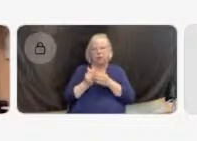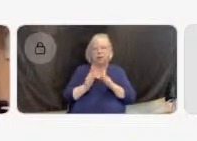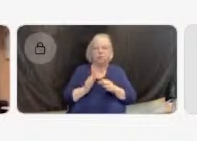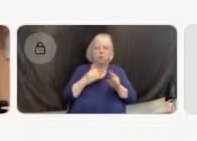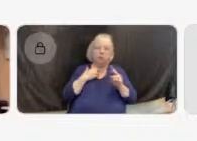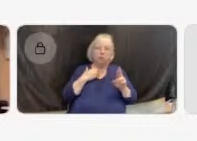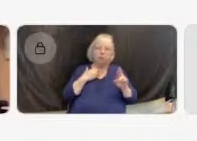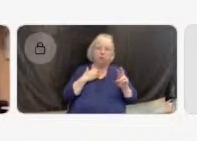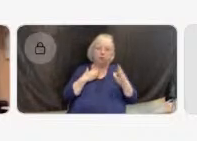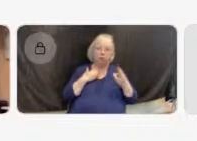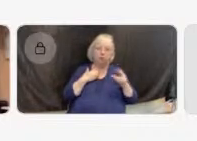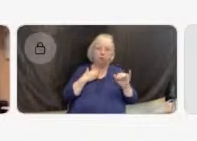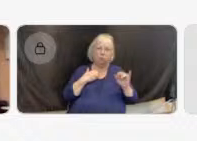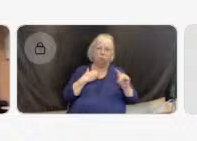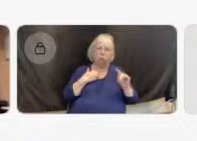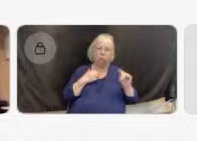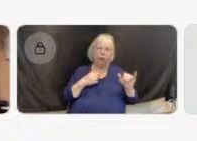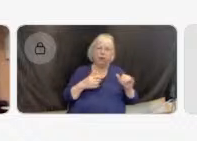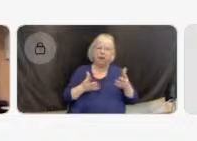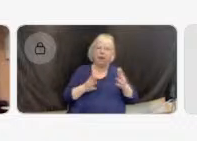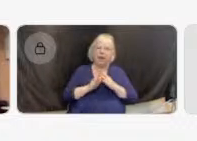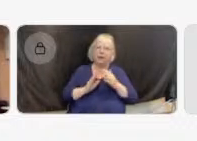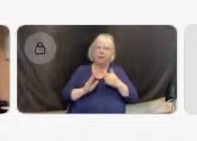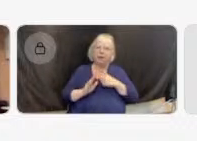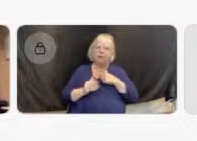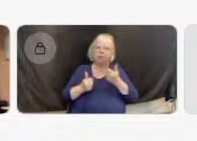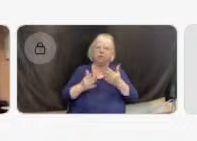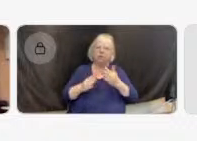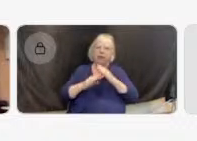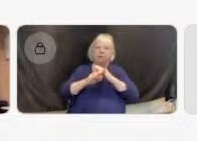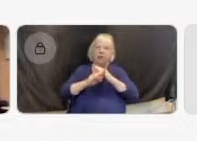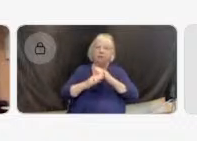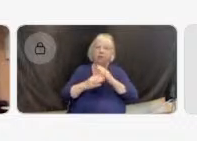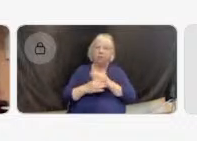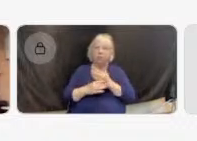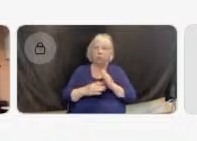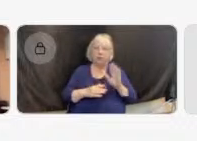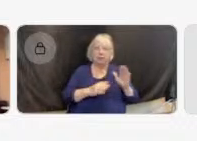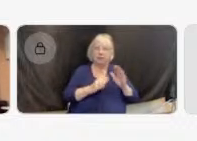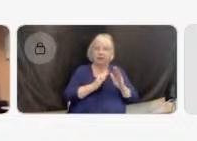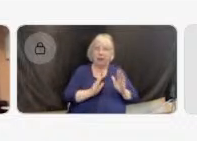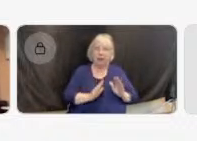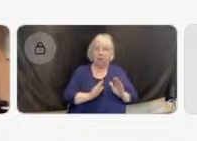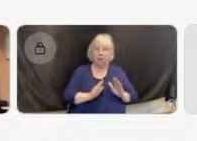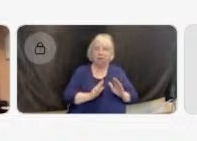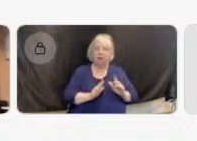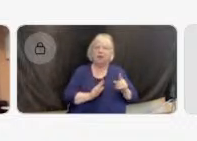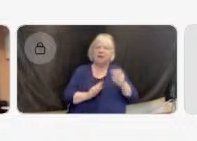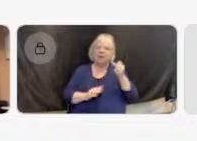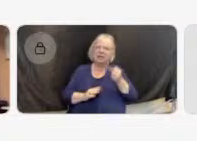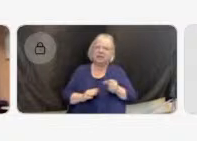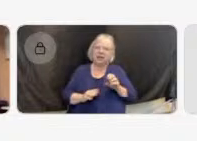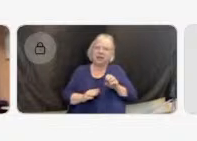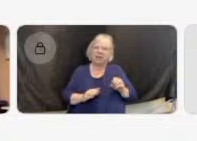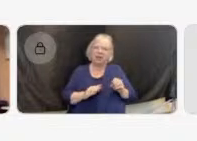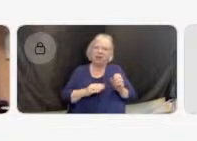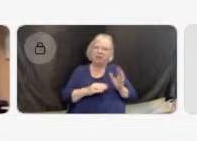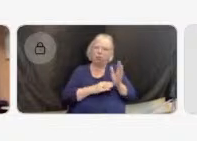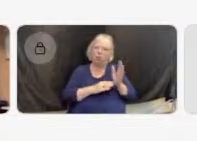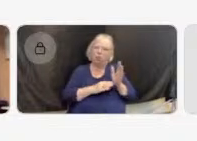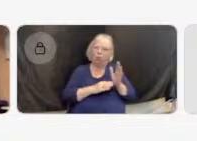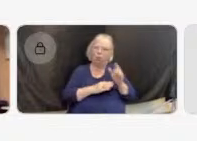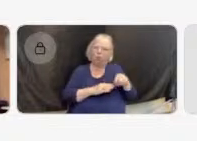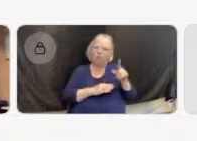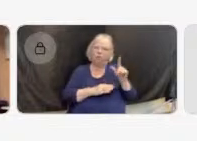Whitty asked us to provide a buffer between his house, which he's at the southeast corner of the